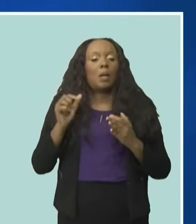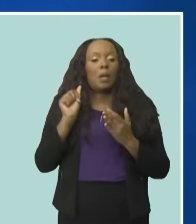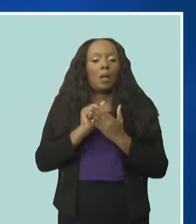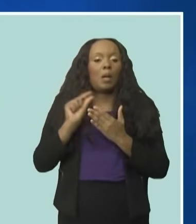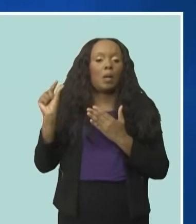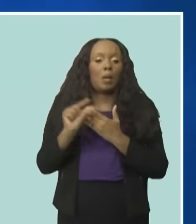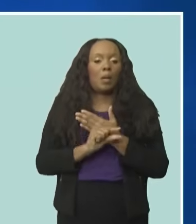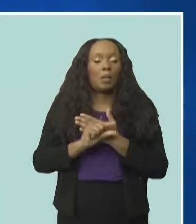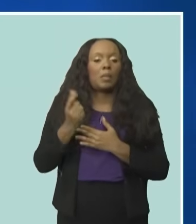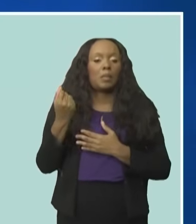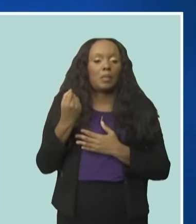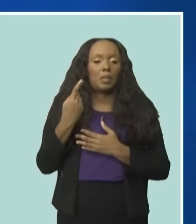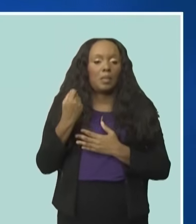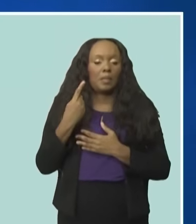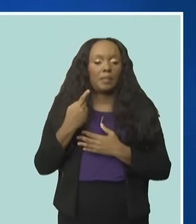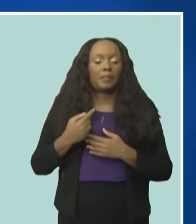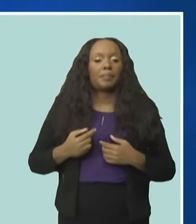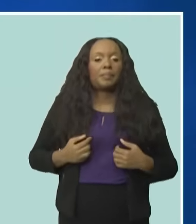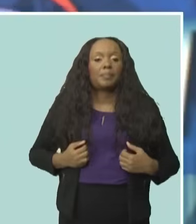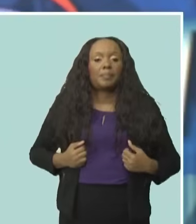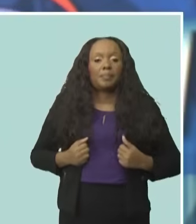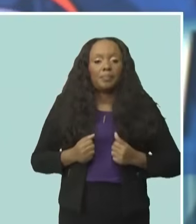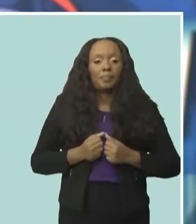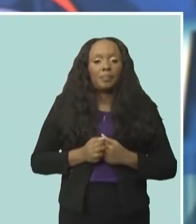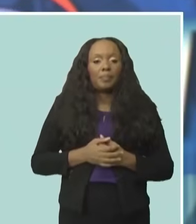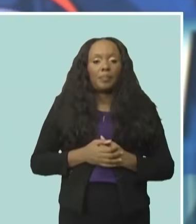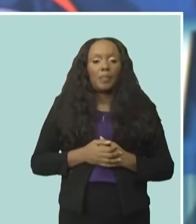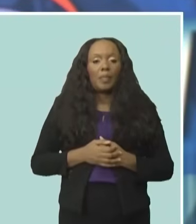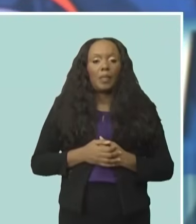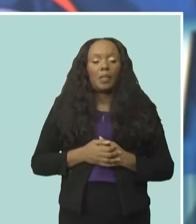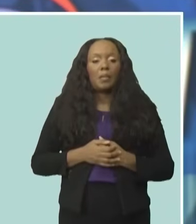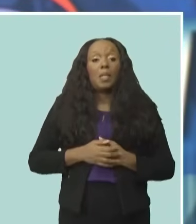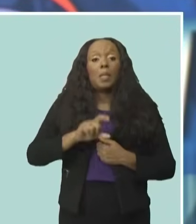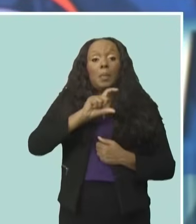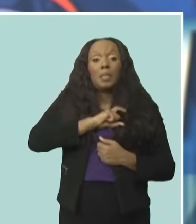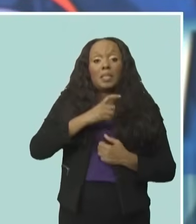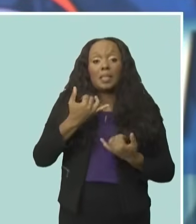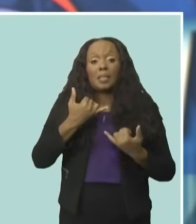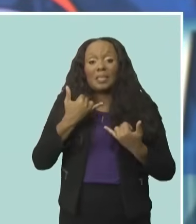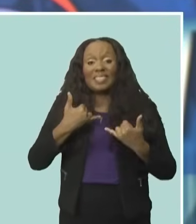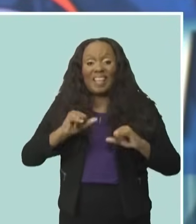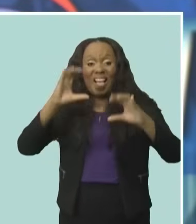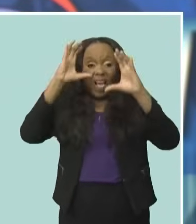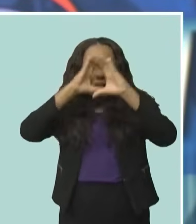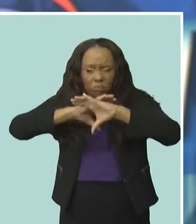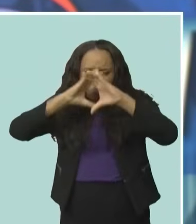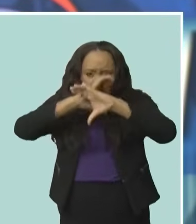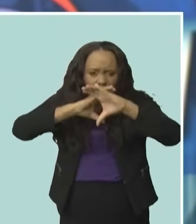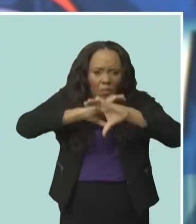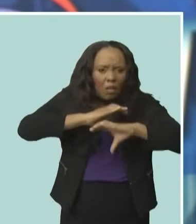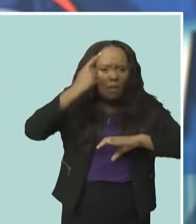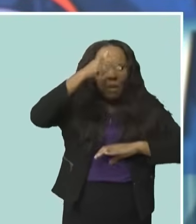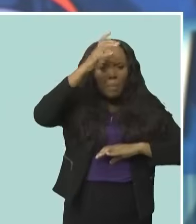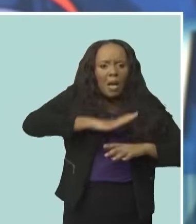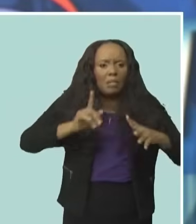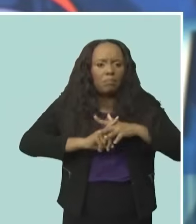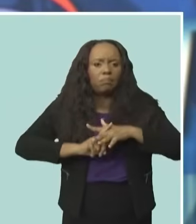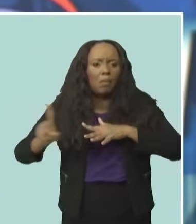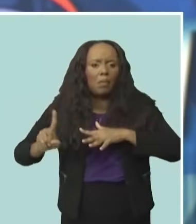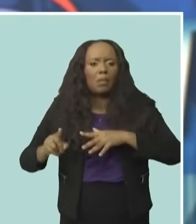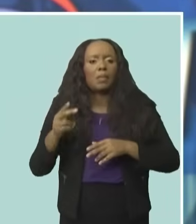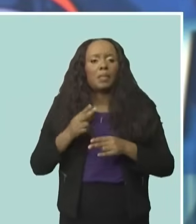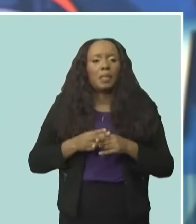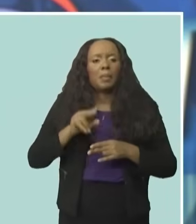will reappear in court on August 11th. Meanwhile, police are still on the hunt for escaped prisoner